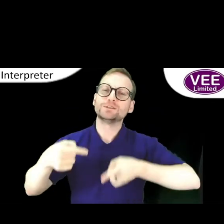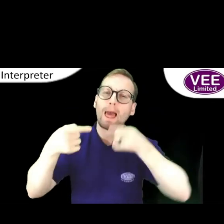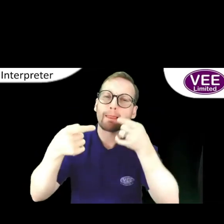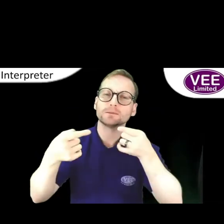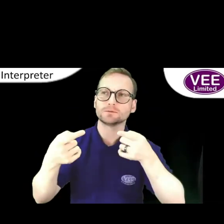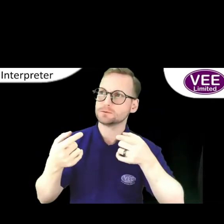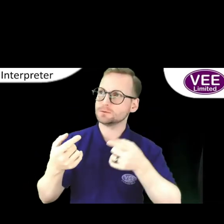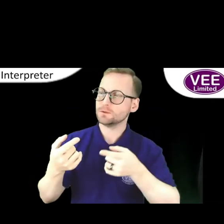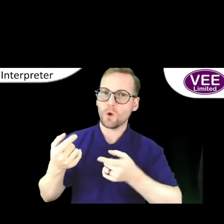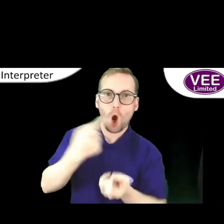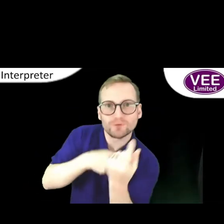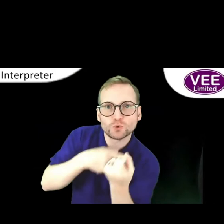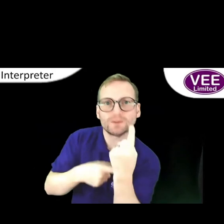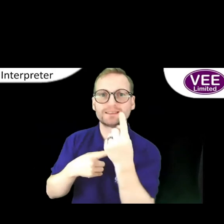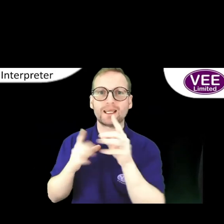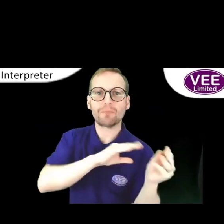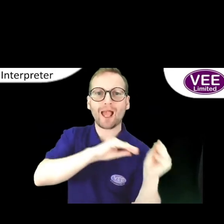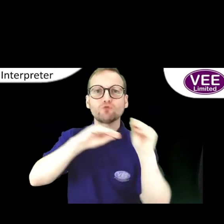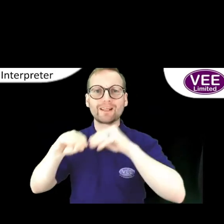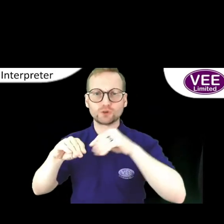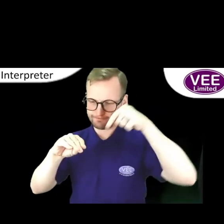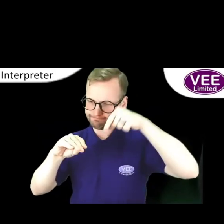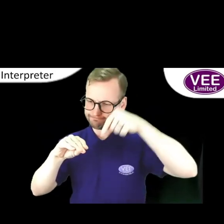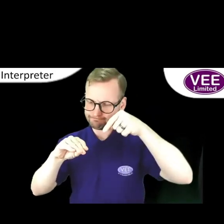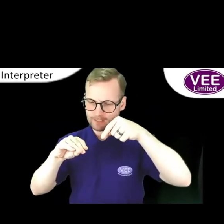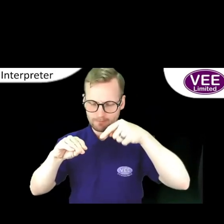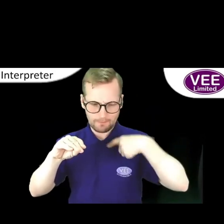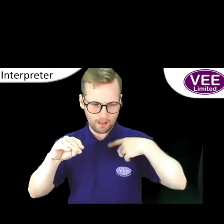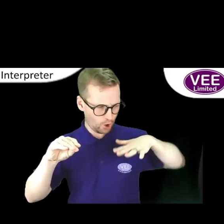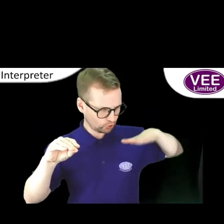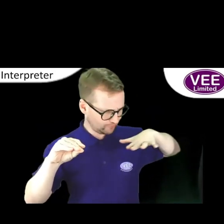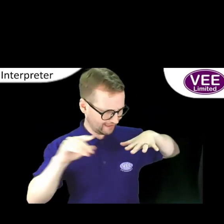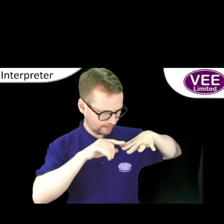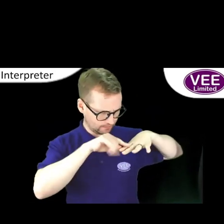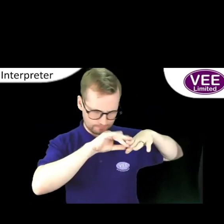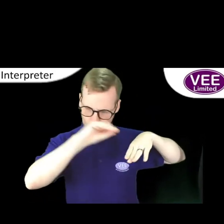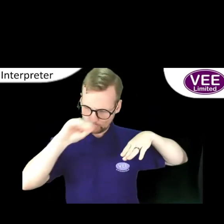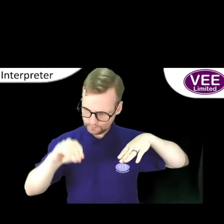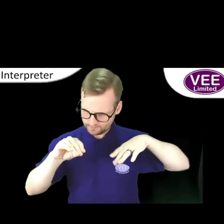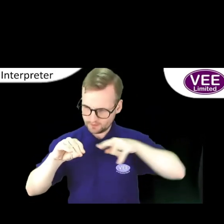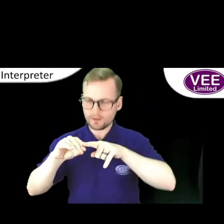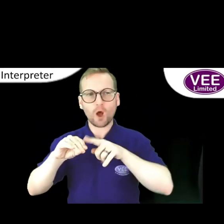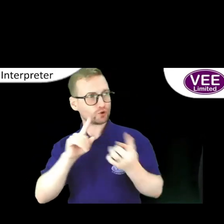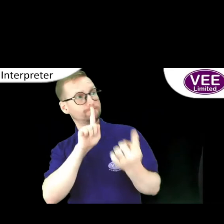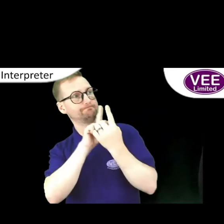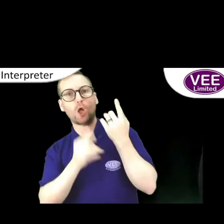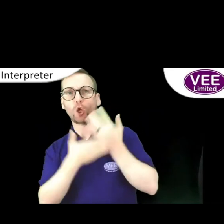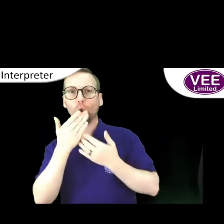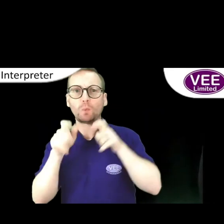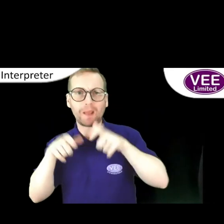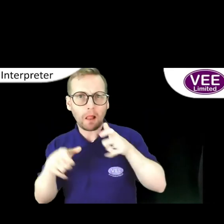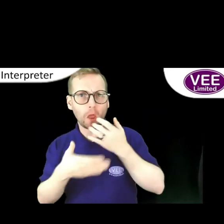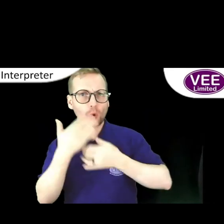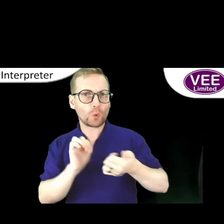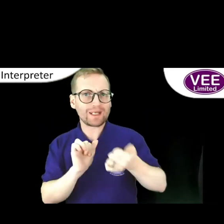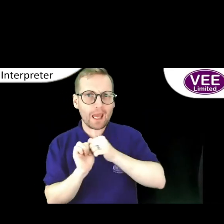opportunities that migration presents for those who move countries, as well as those who experience new neighbours. I'm now pleased to